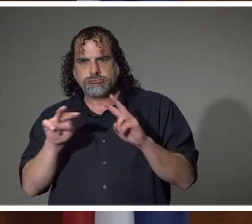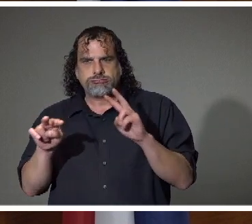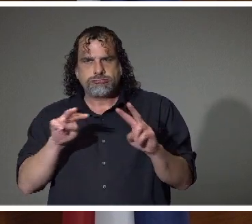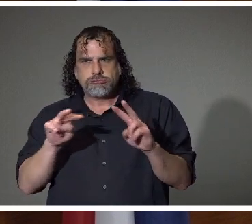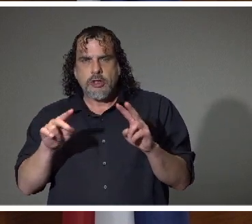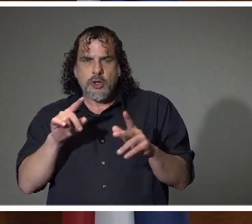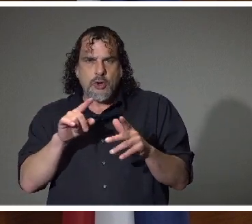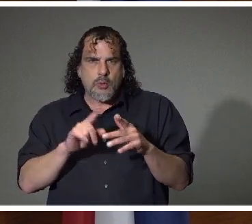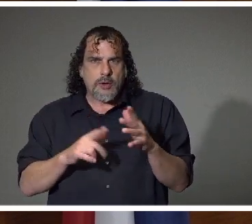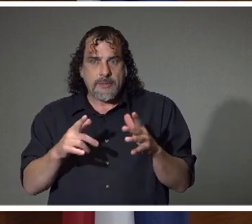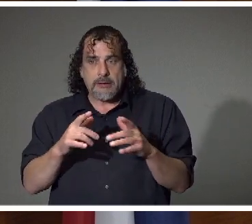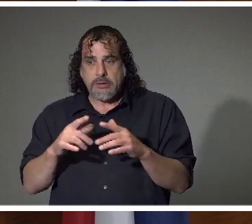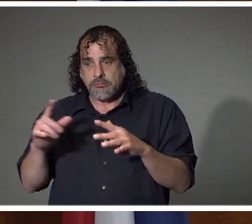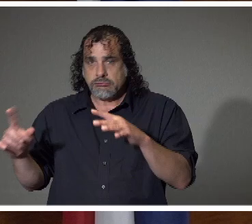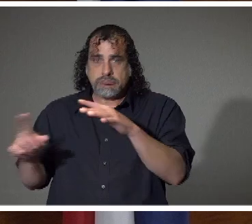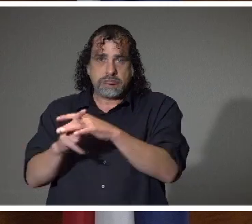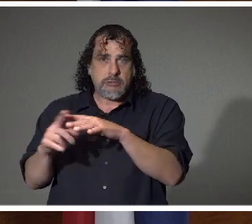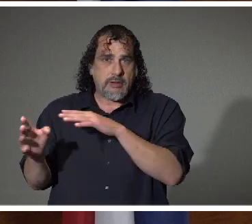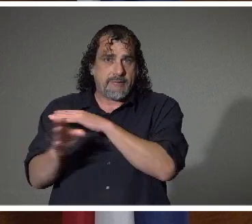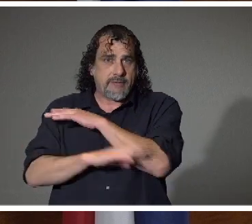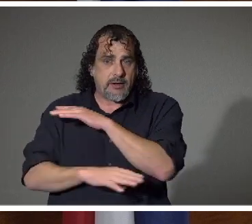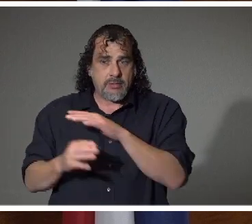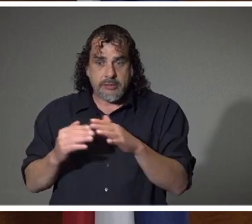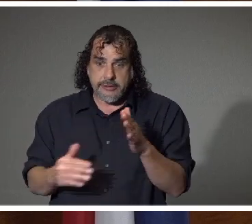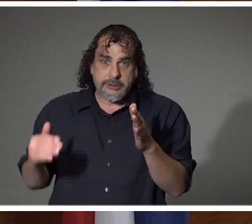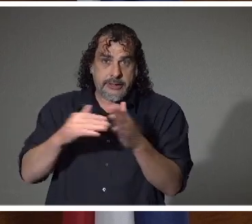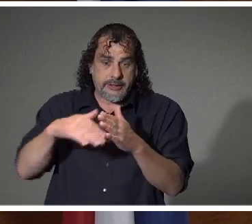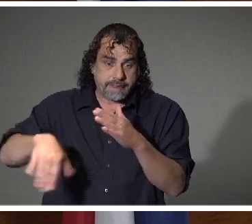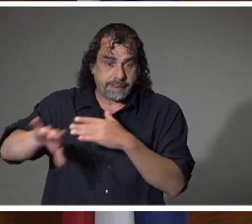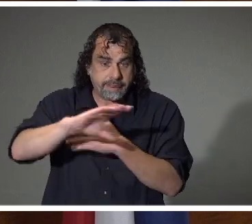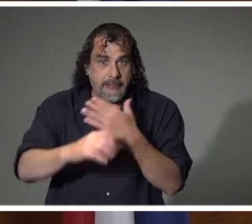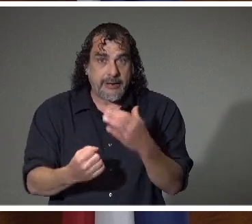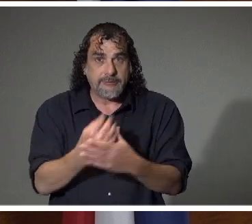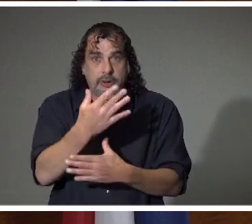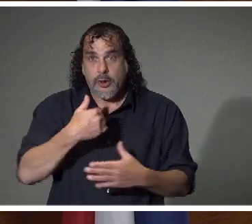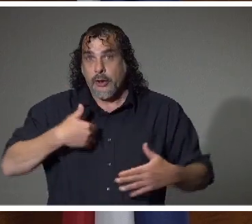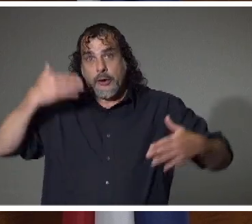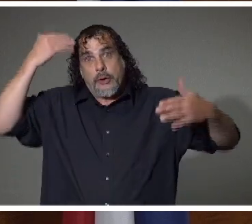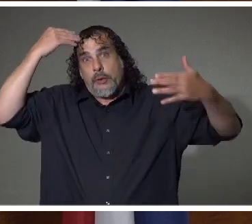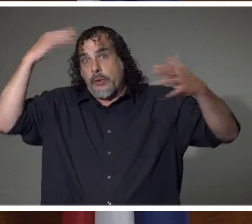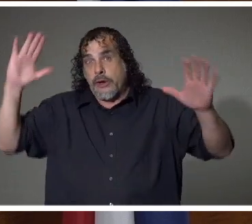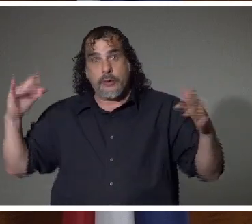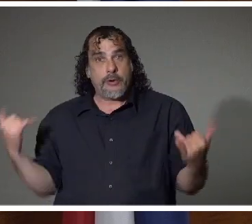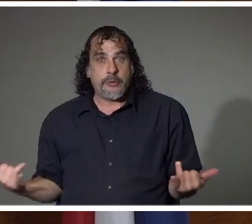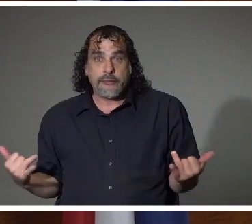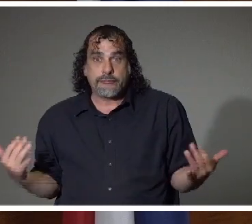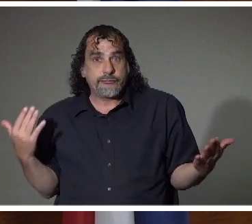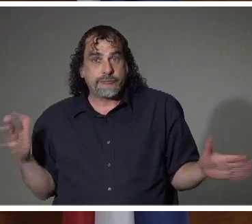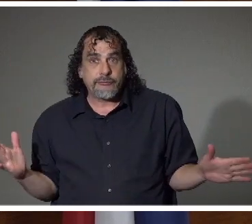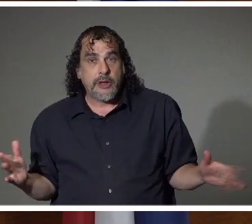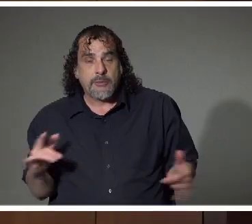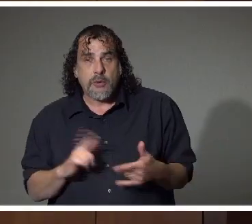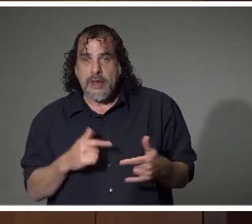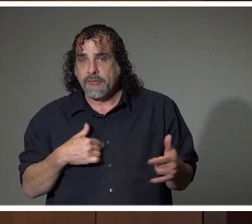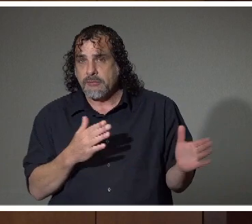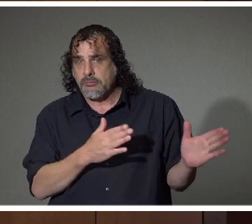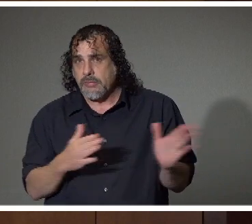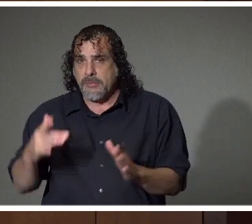a virus that comes back in the fall and again next spring. And we don't know the answers to that right now, but we've got to certainly be prepared for